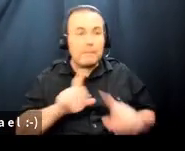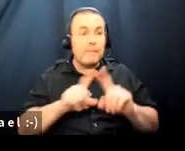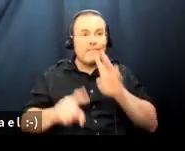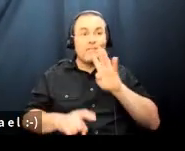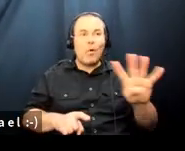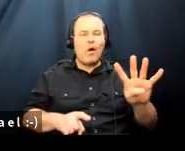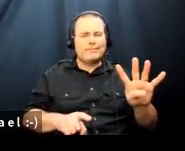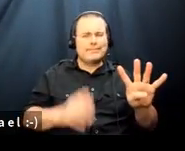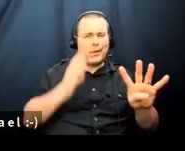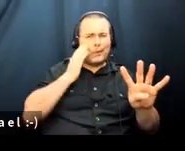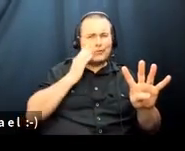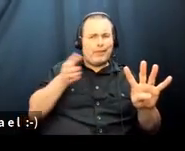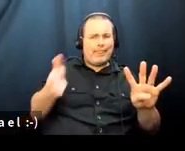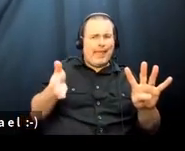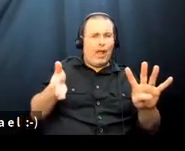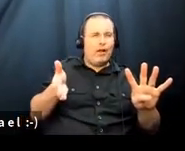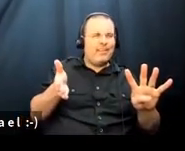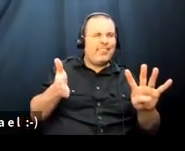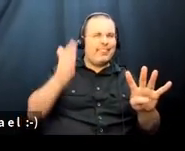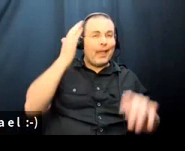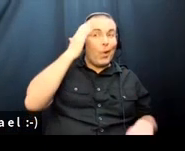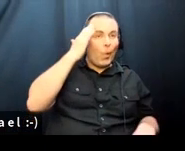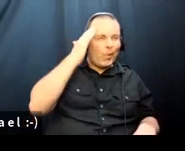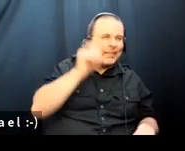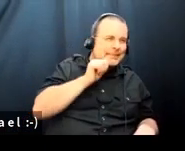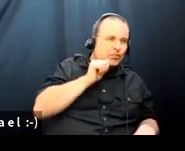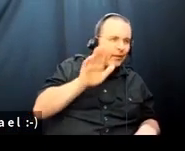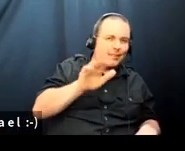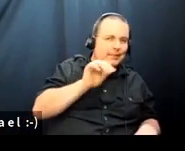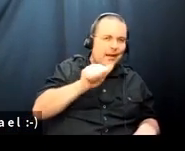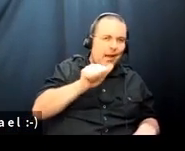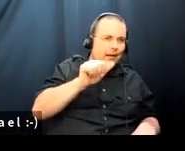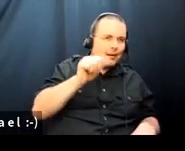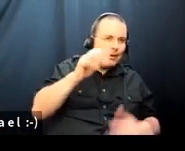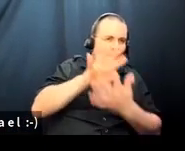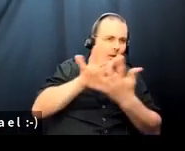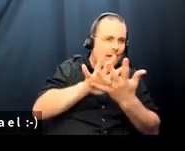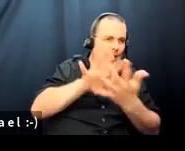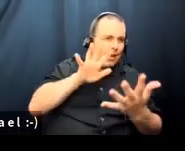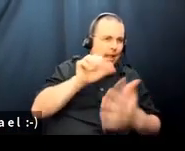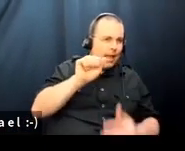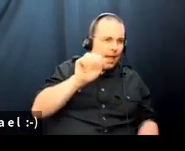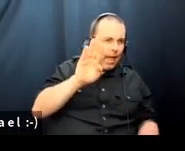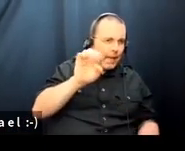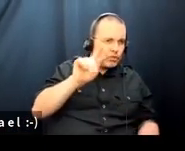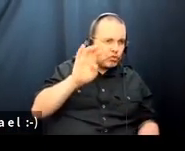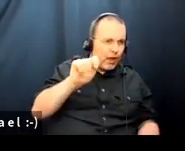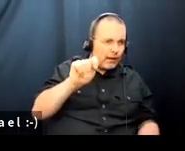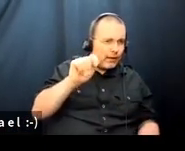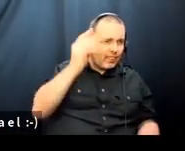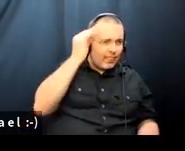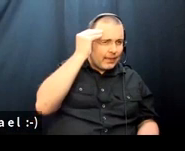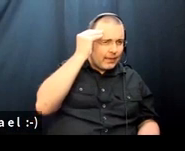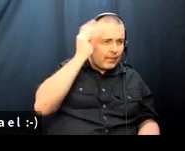room and they're kind of in on the secret. So that's not considered abstract thinking. That's more of a perspective.